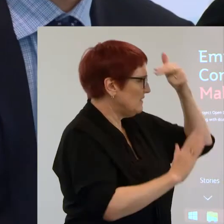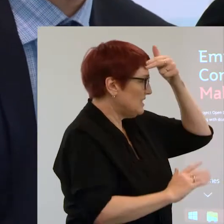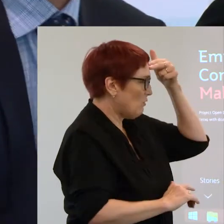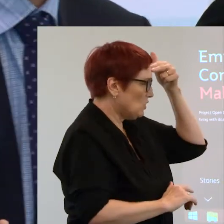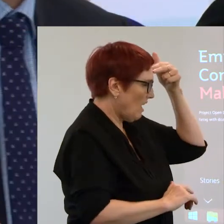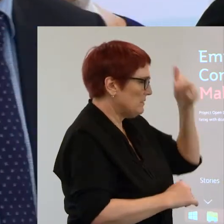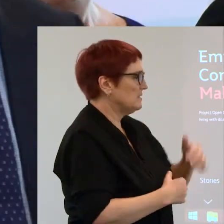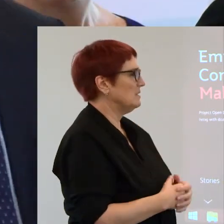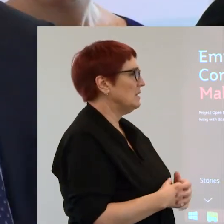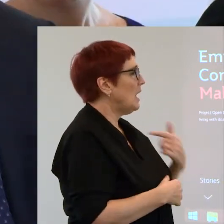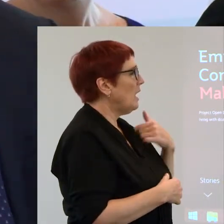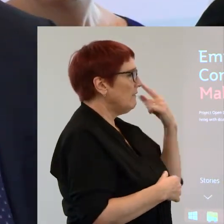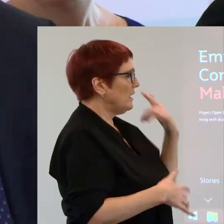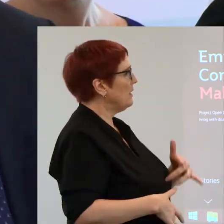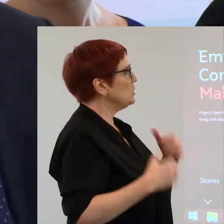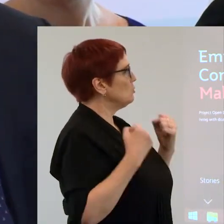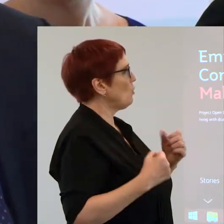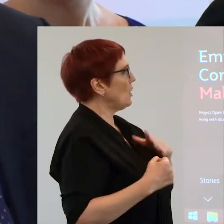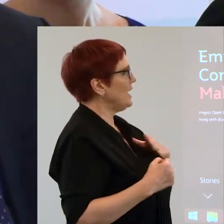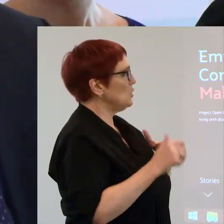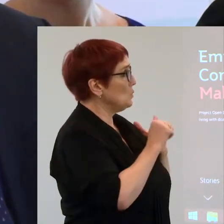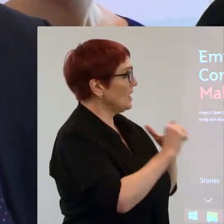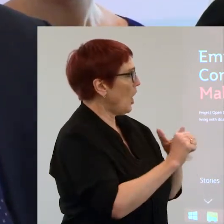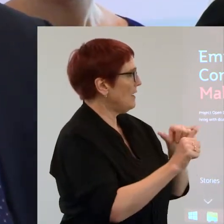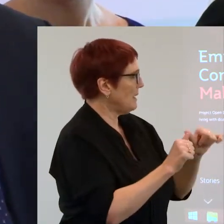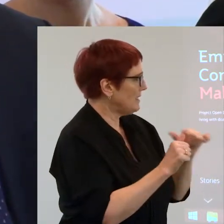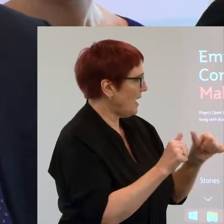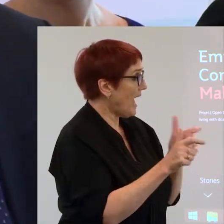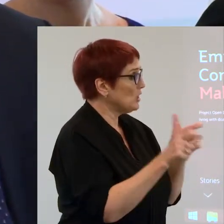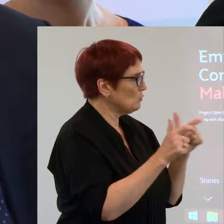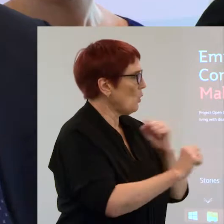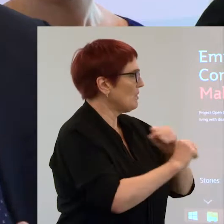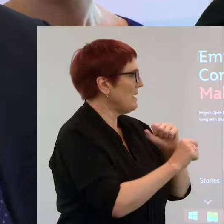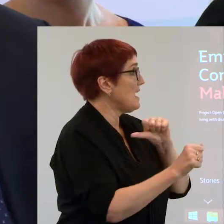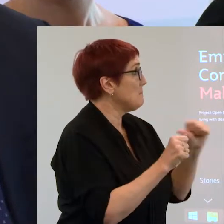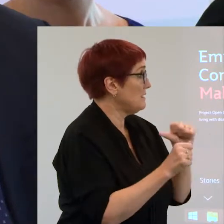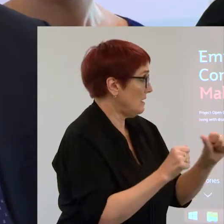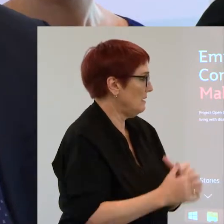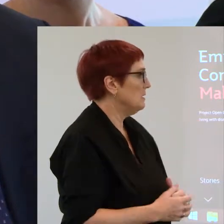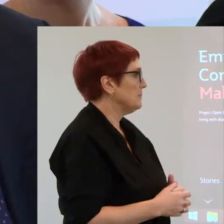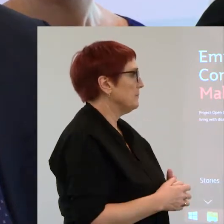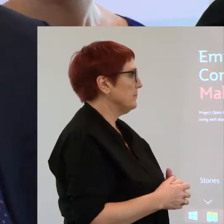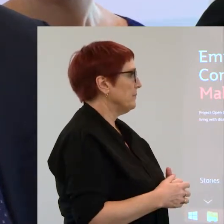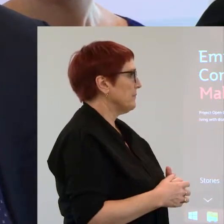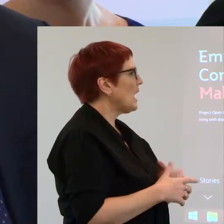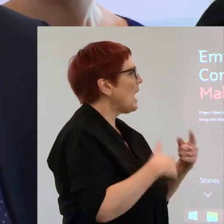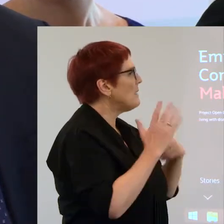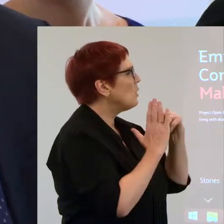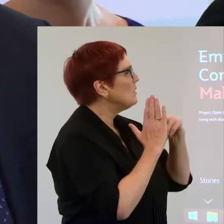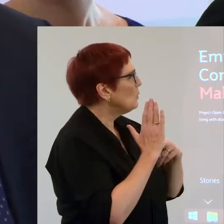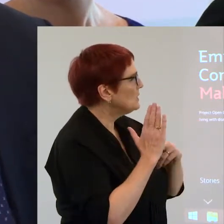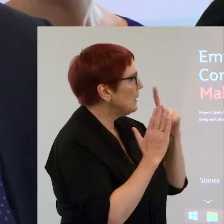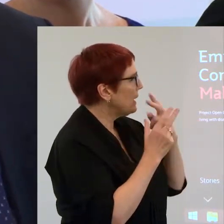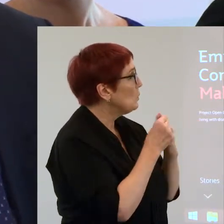think there's really a need for some stronger guidance and regulation of the media, particularly insofar as reporting of people